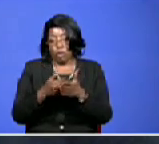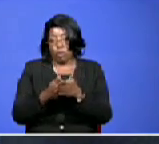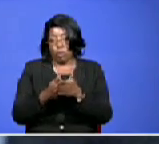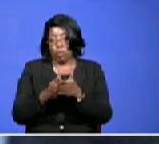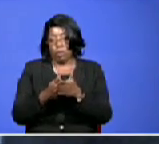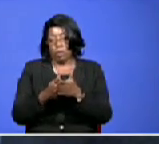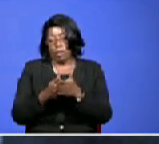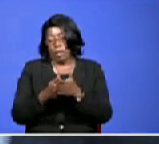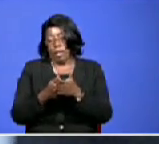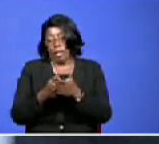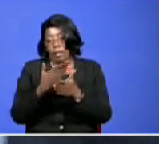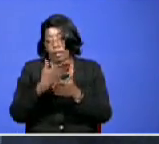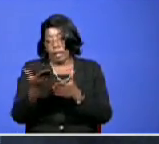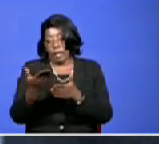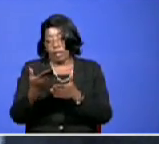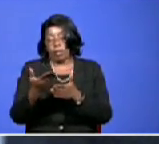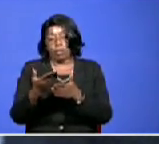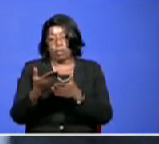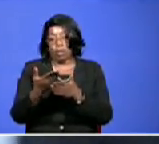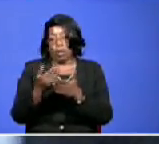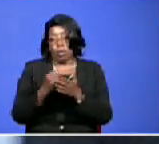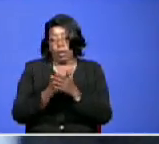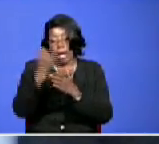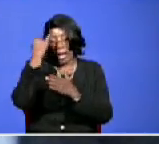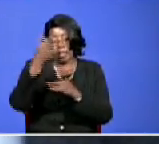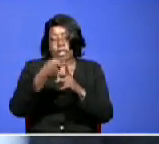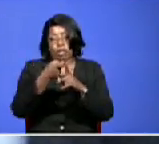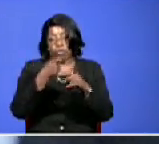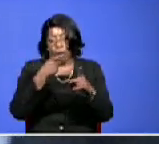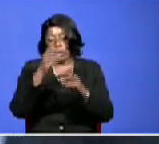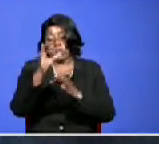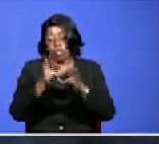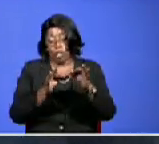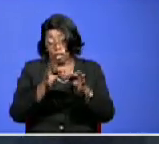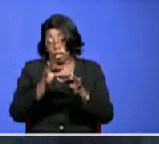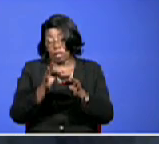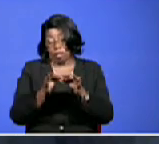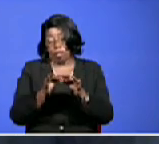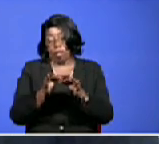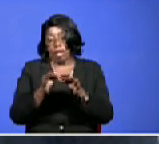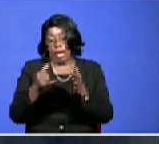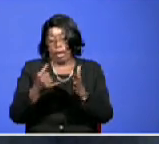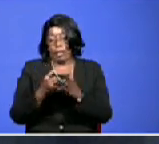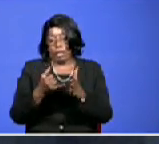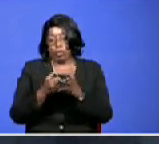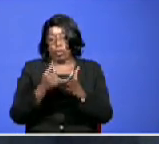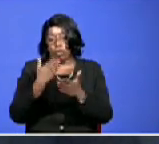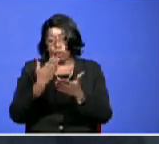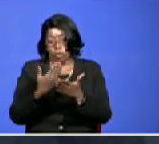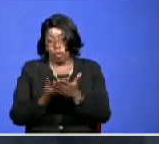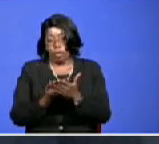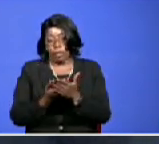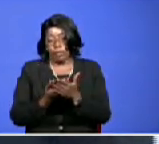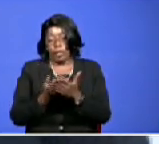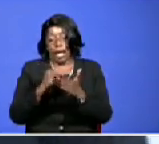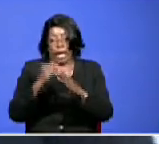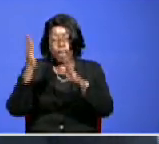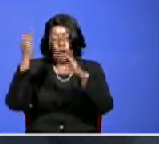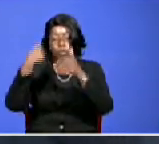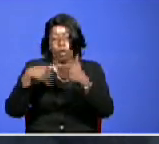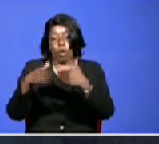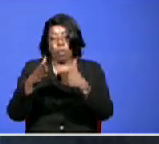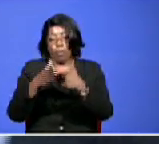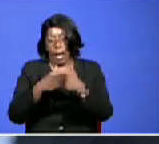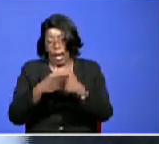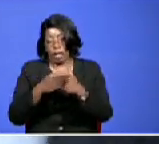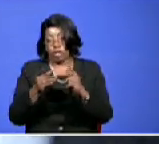as well on my performance, on my appearance, and it was pretty good. And I hope to go back to